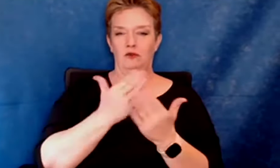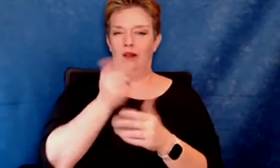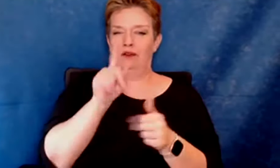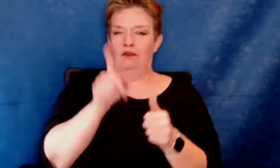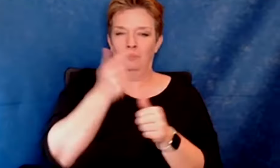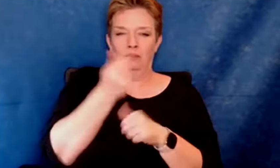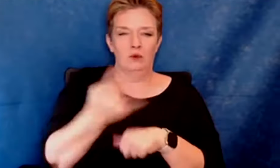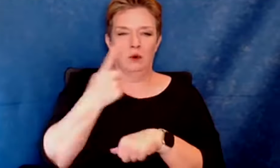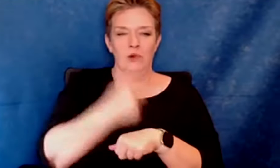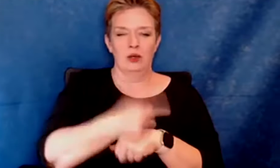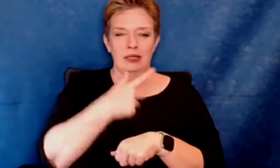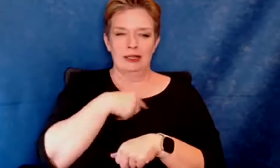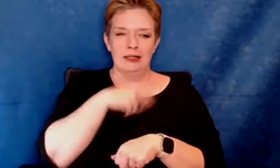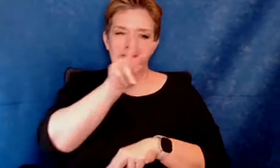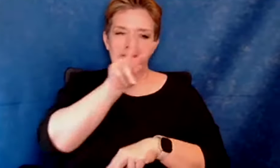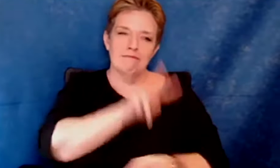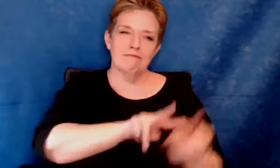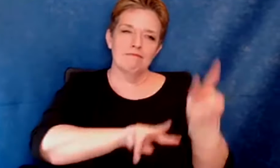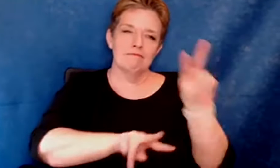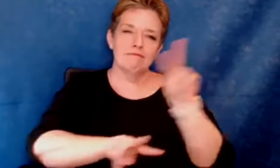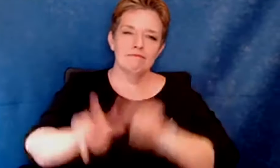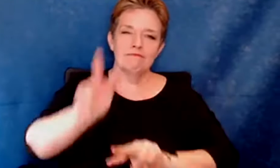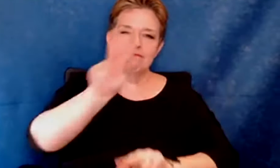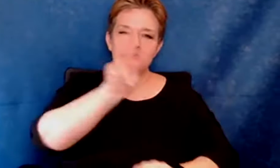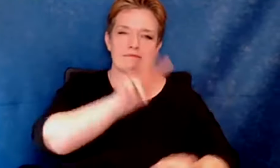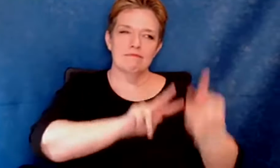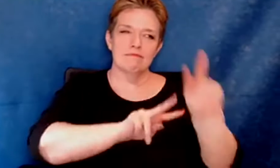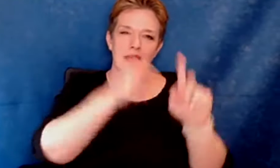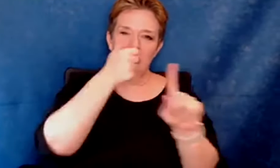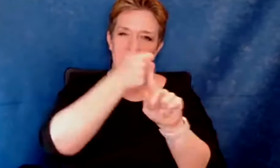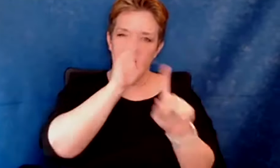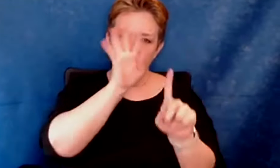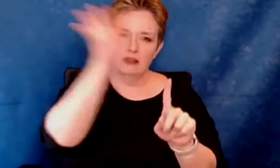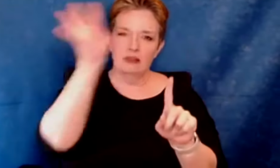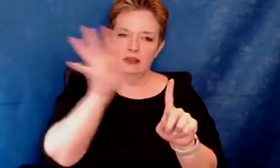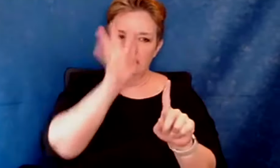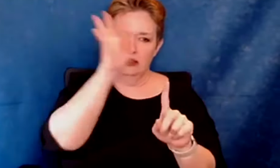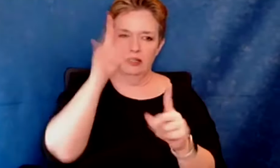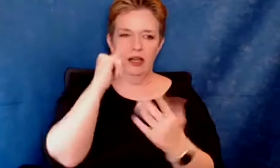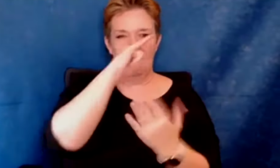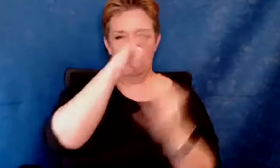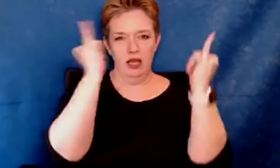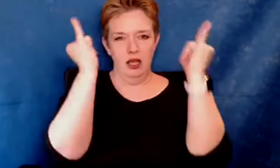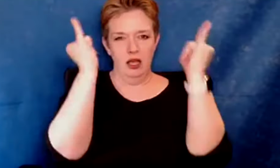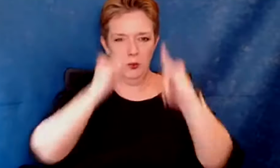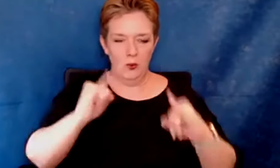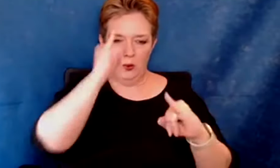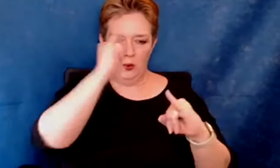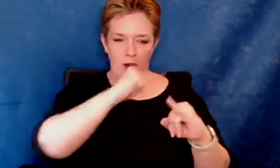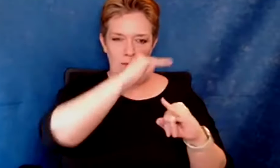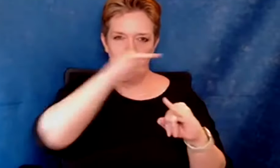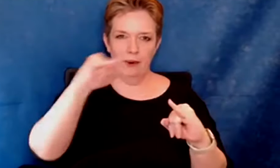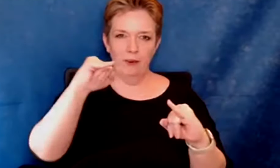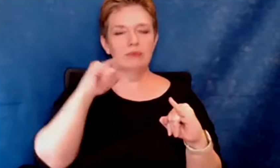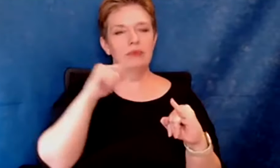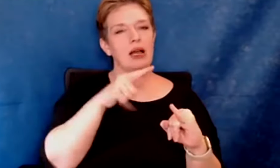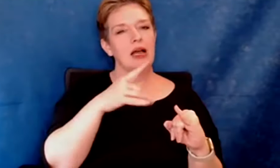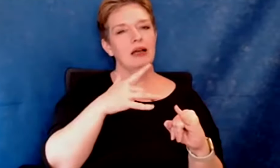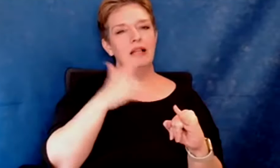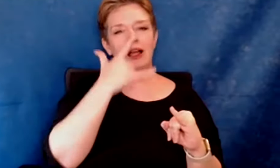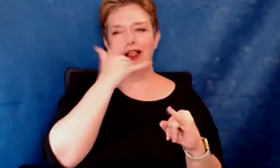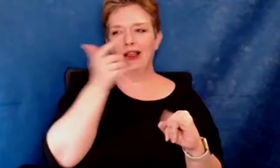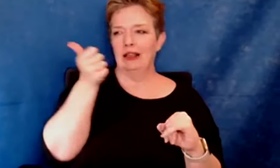at those letters that were kind of invented by him. I know it looks like a zodiac sign as well, but I thought it would make a really